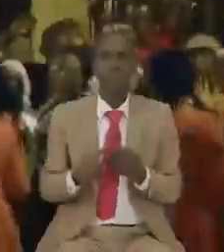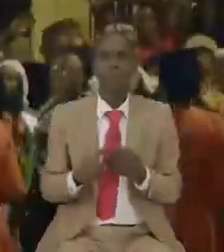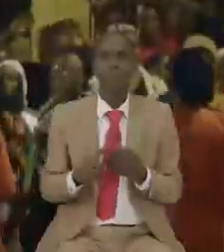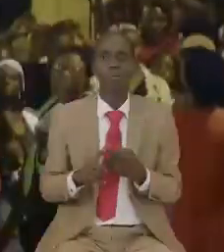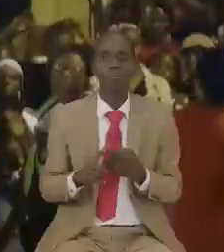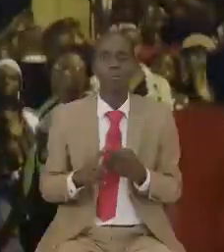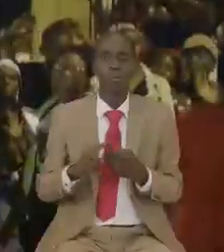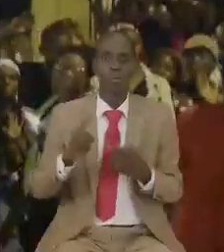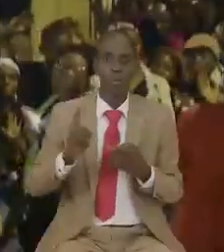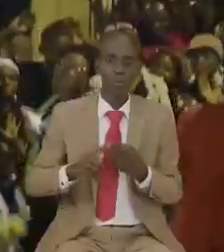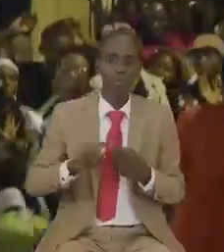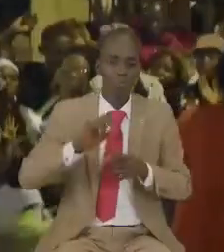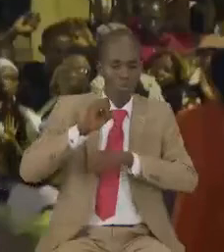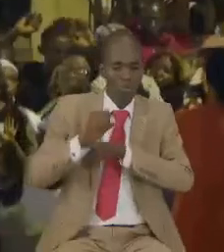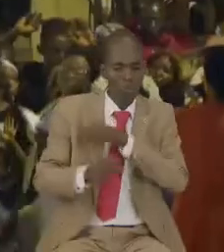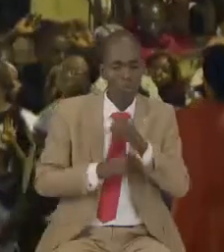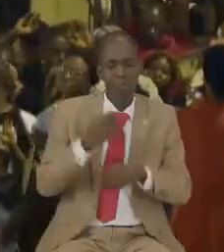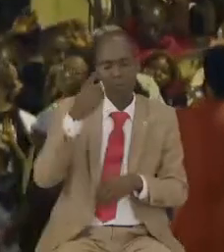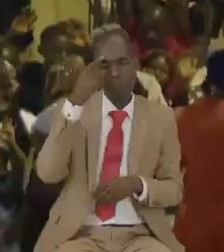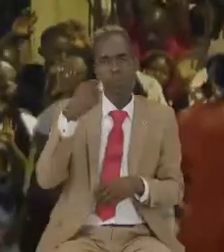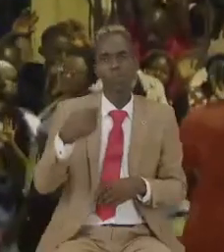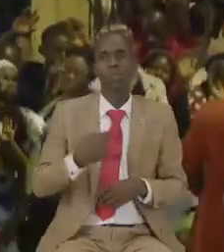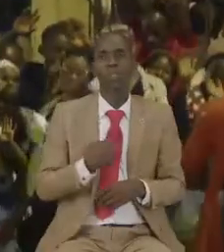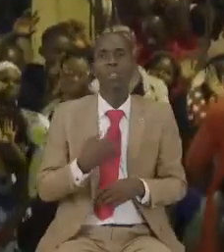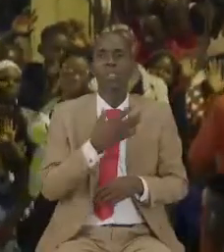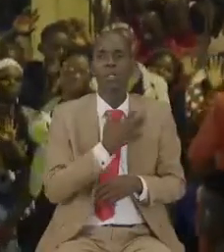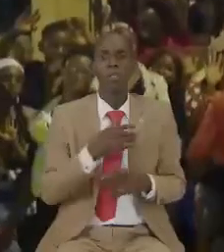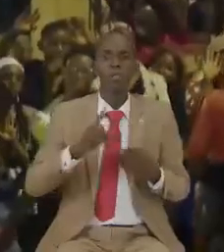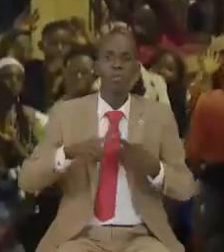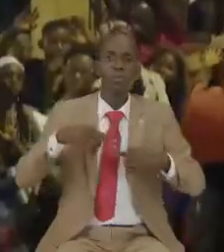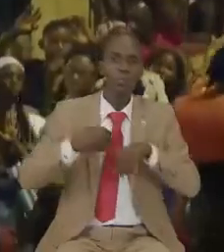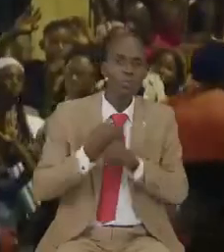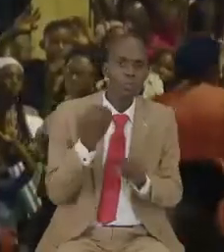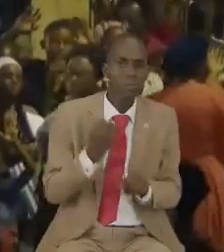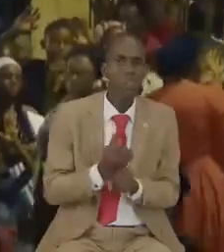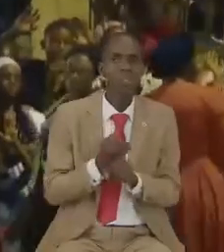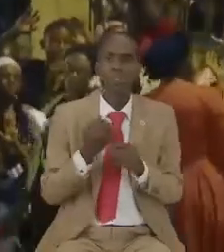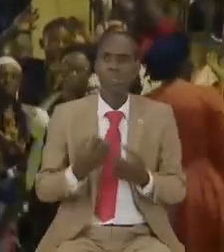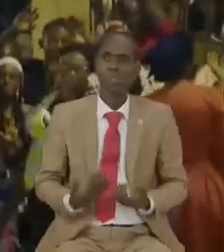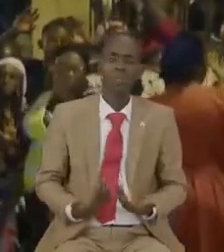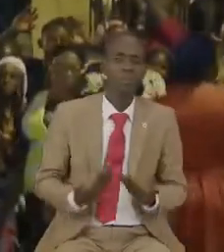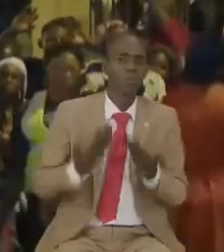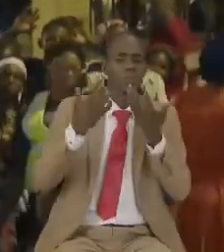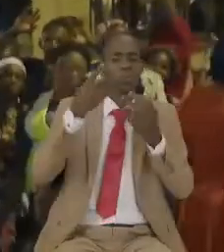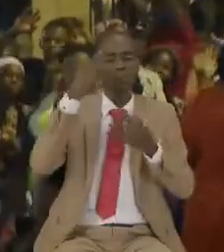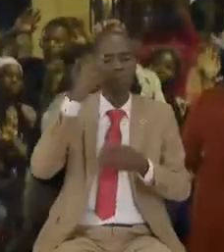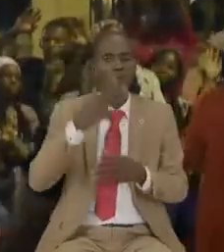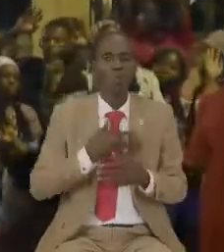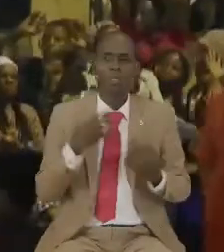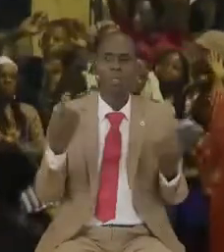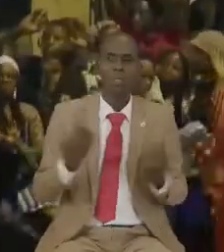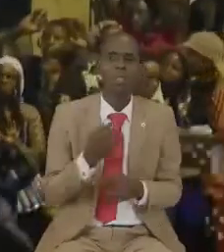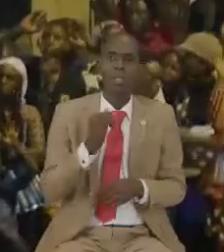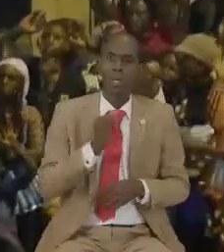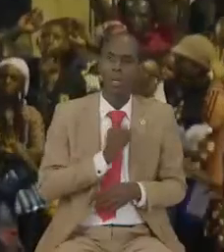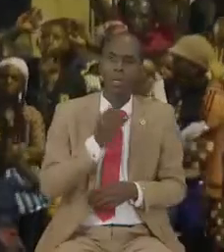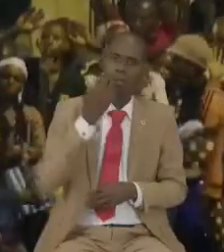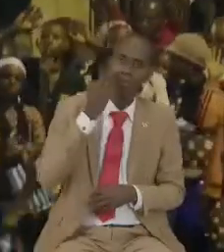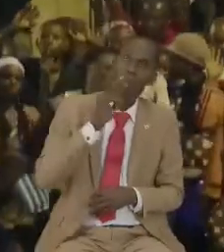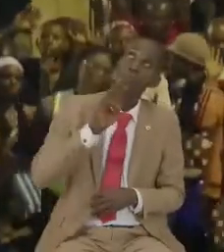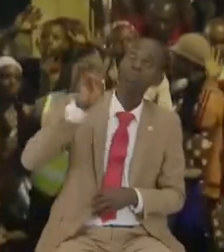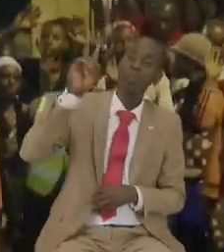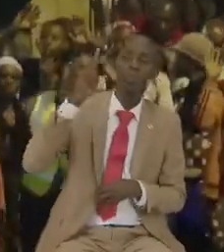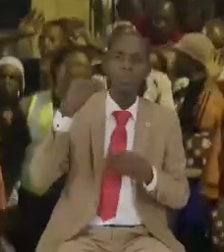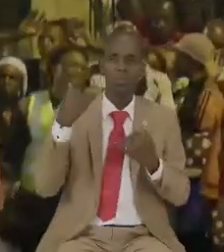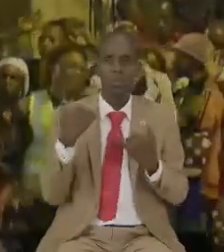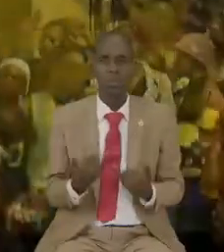to suffer for me, and to make atonement for my sin. I behold him now,